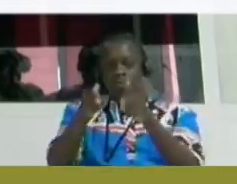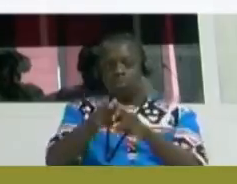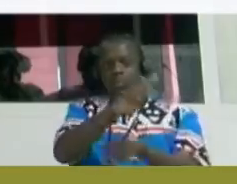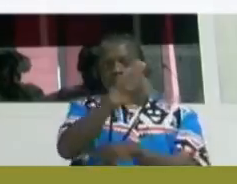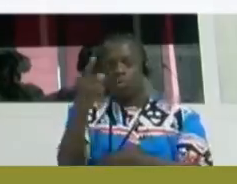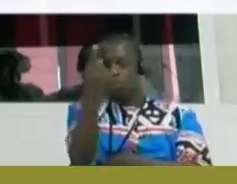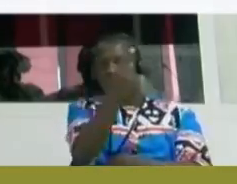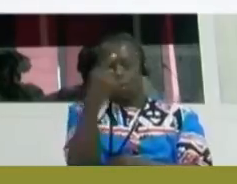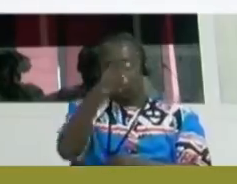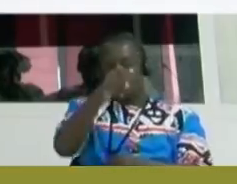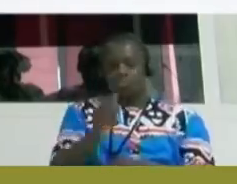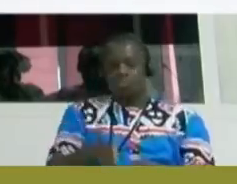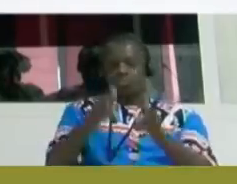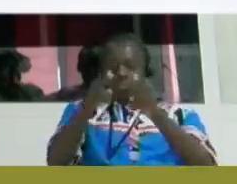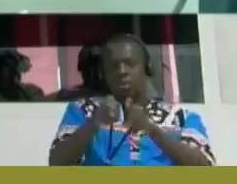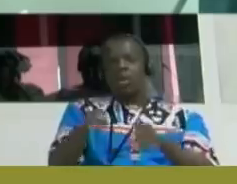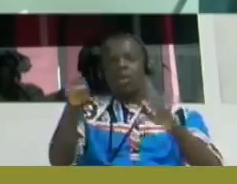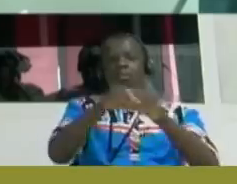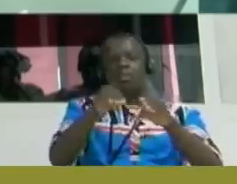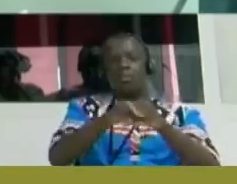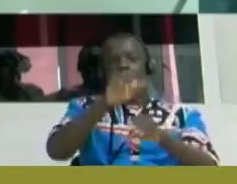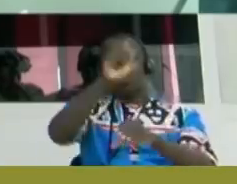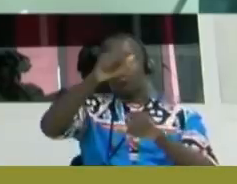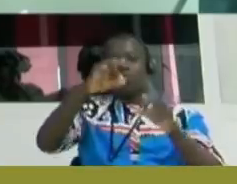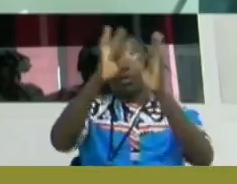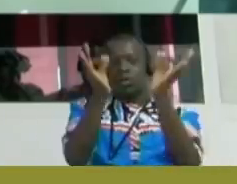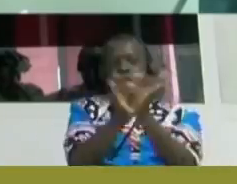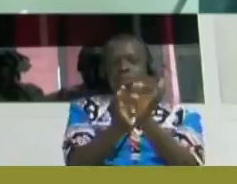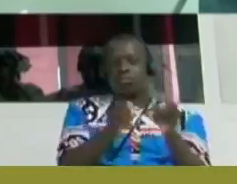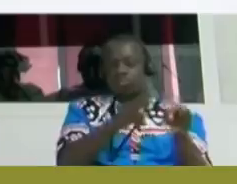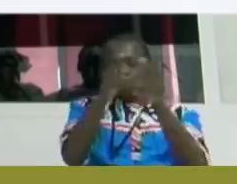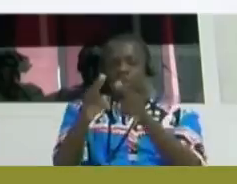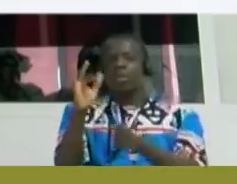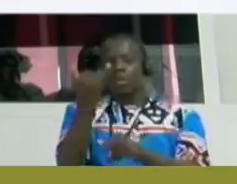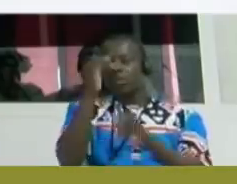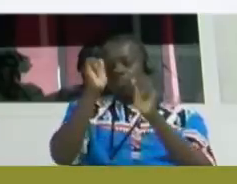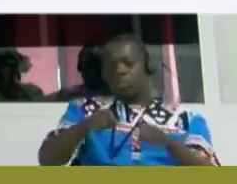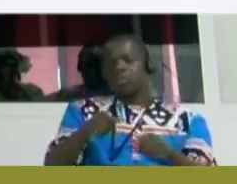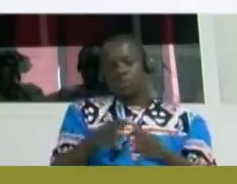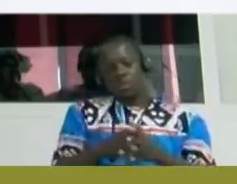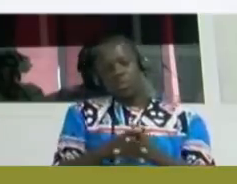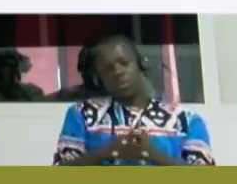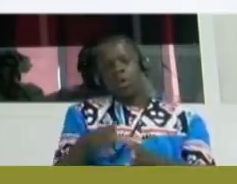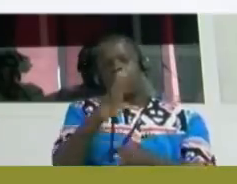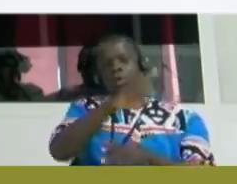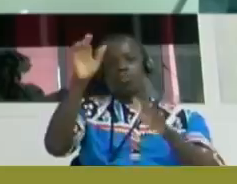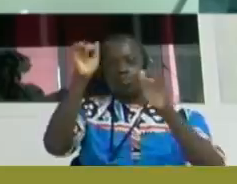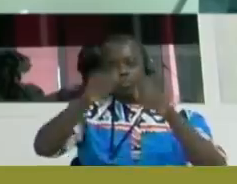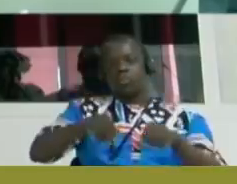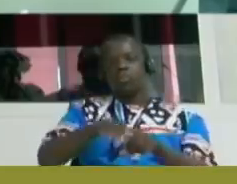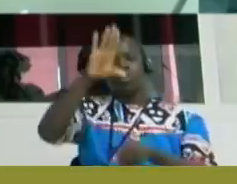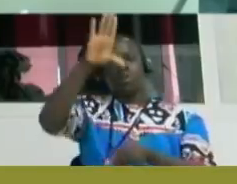shot. Members of your team shot. Could be. Not could be. They